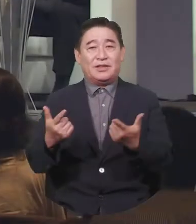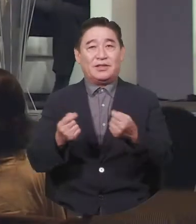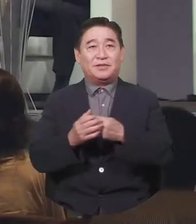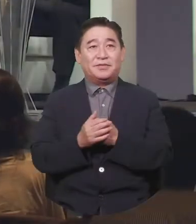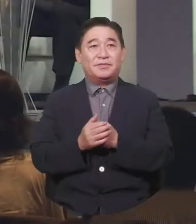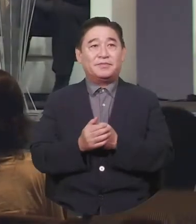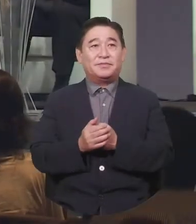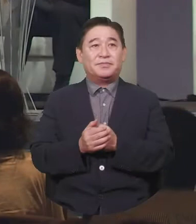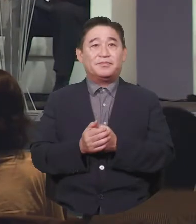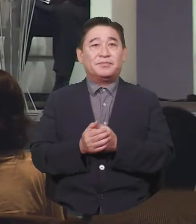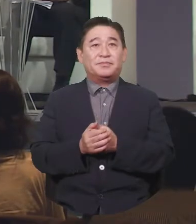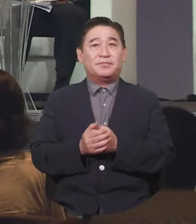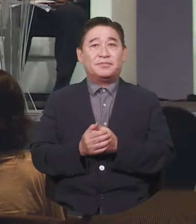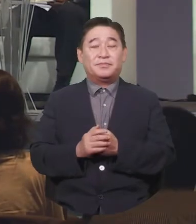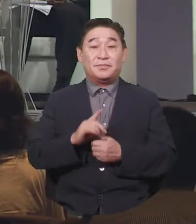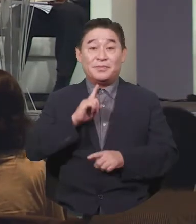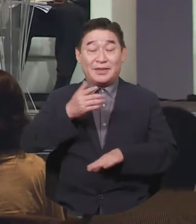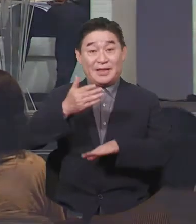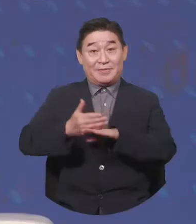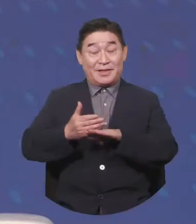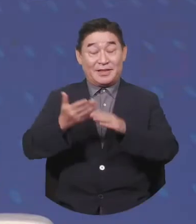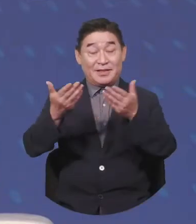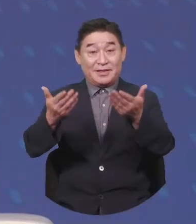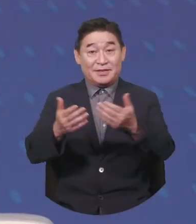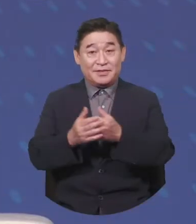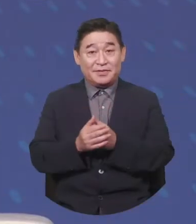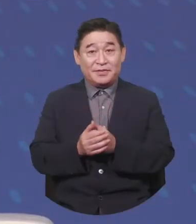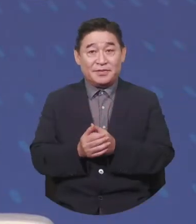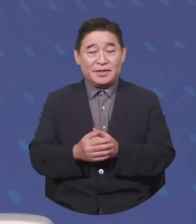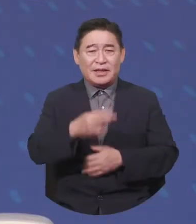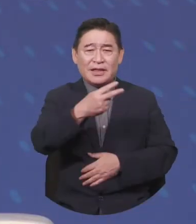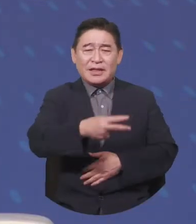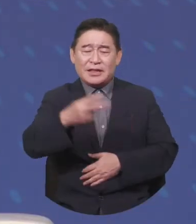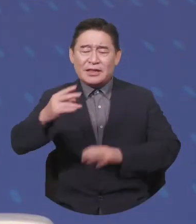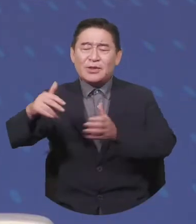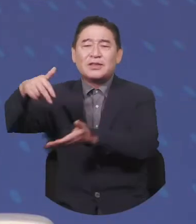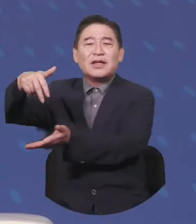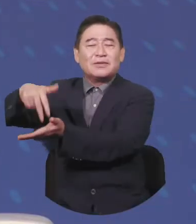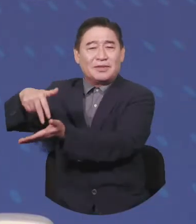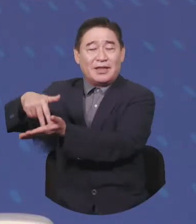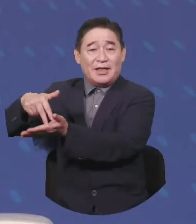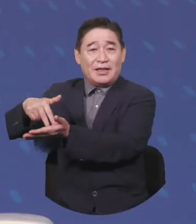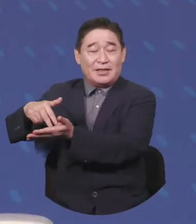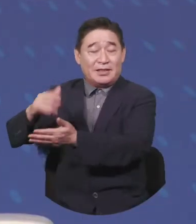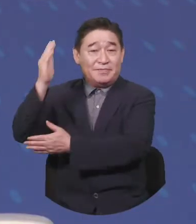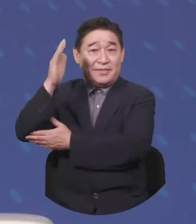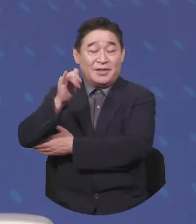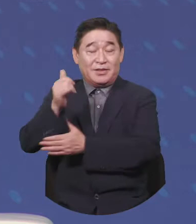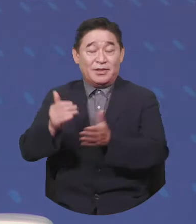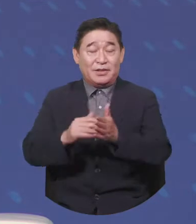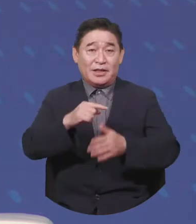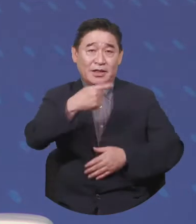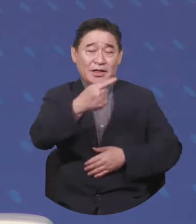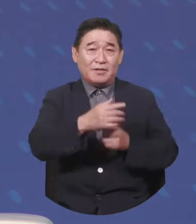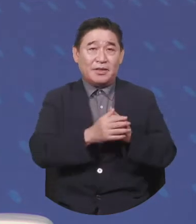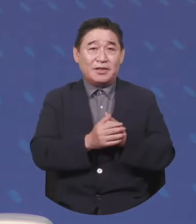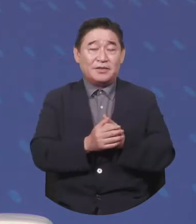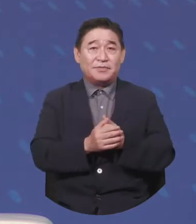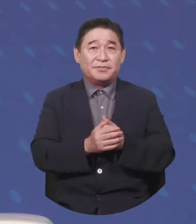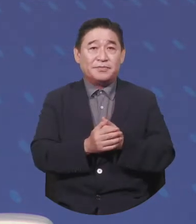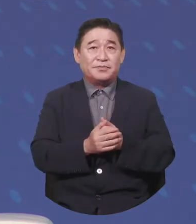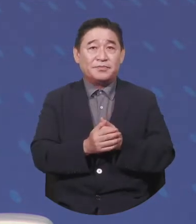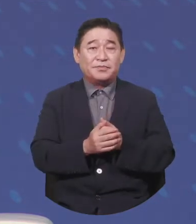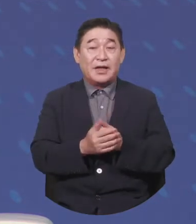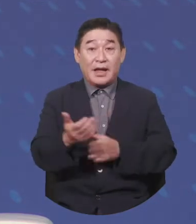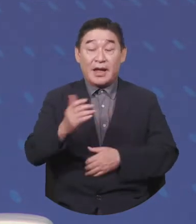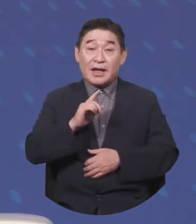sharing your insights from Indonesian aid. Very much appreciated. Mr. Dasan, you told us earlier about the